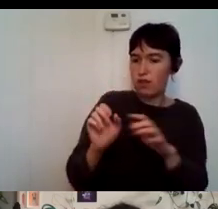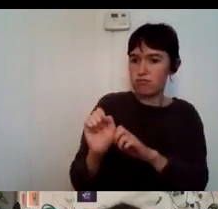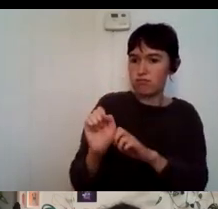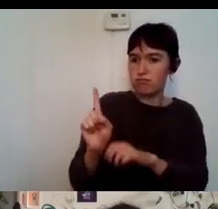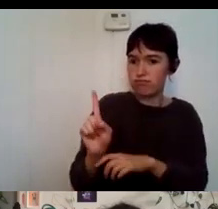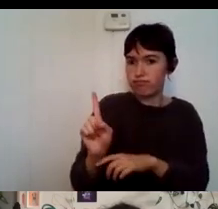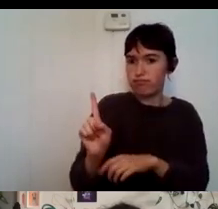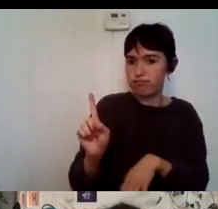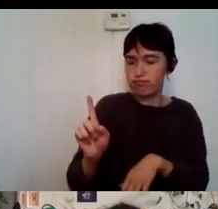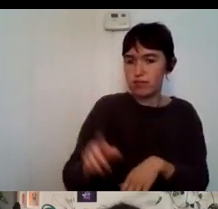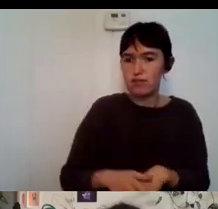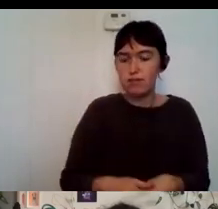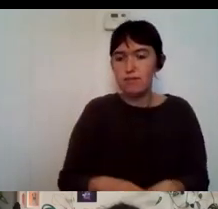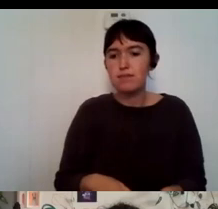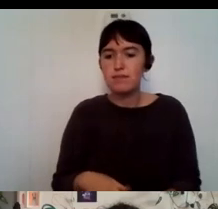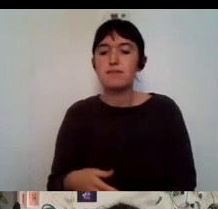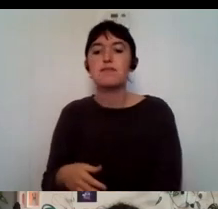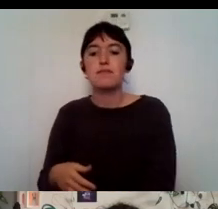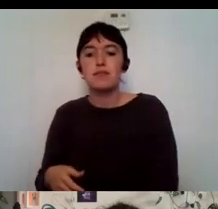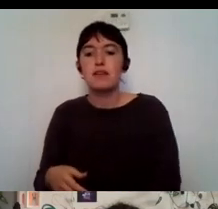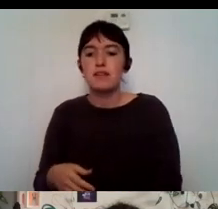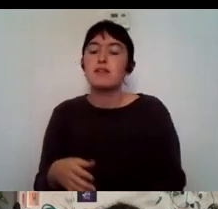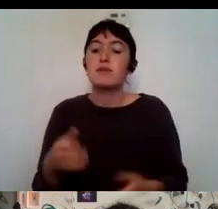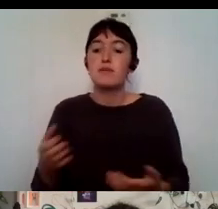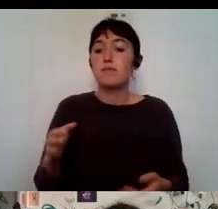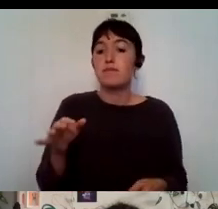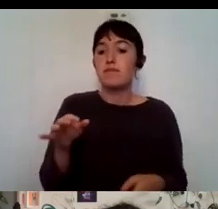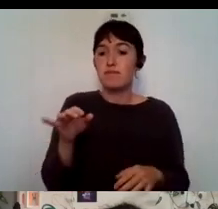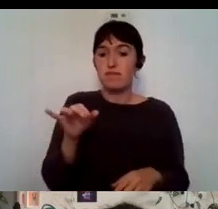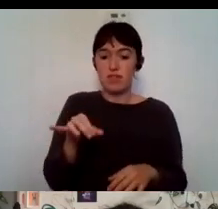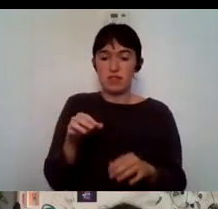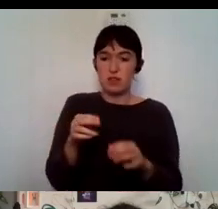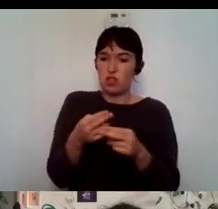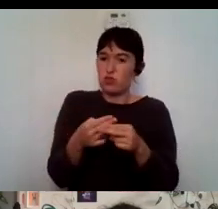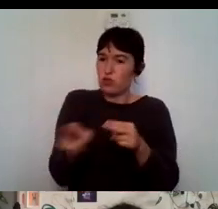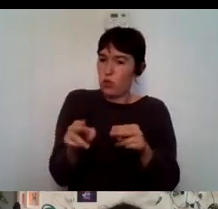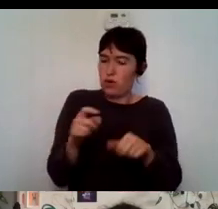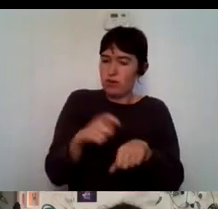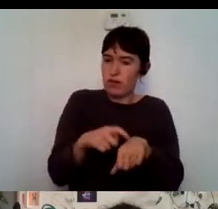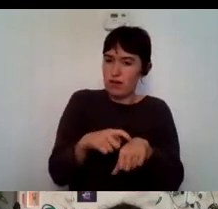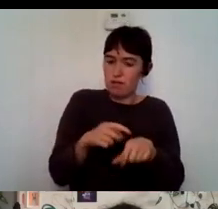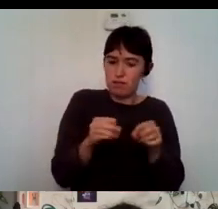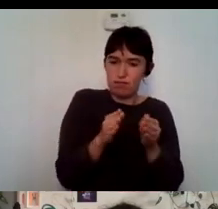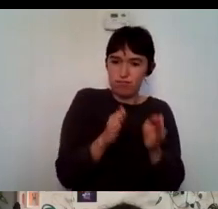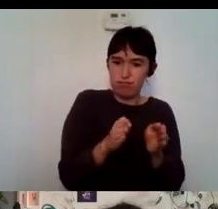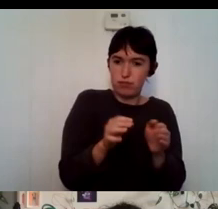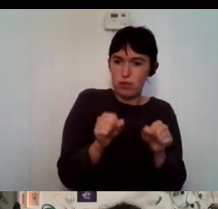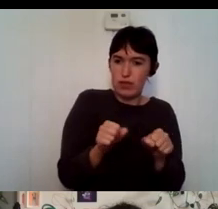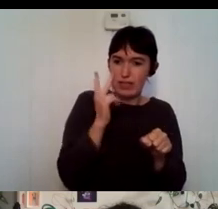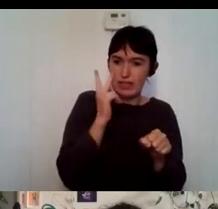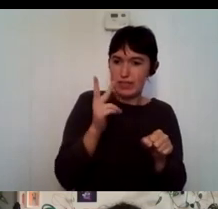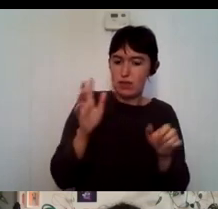millisecond precision. So like 1,000 milliseconds in a second. So you can really see really early on what the brain is